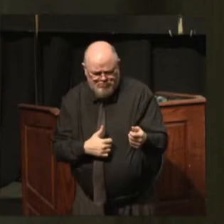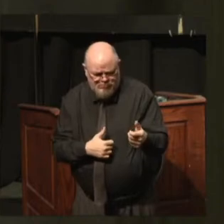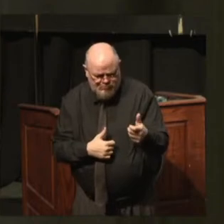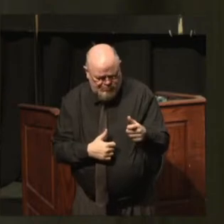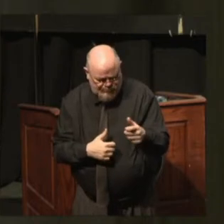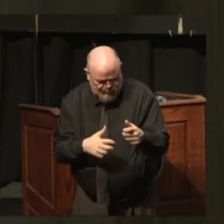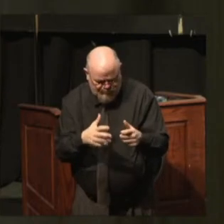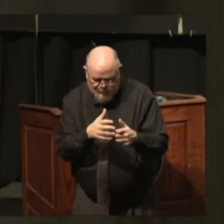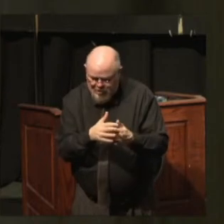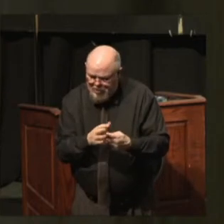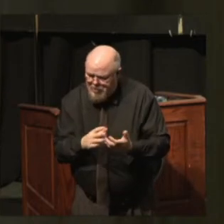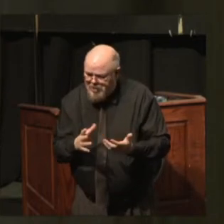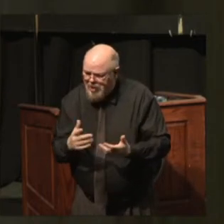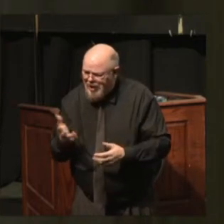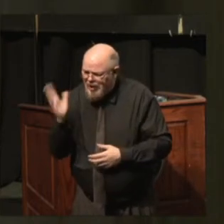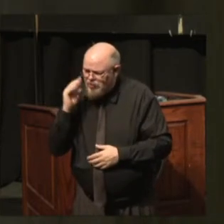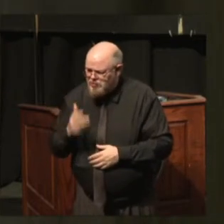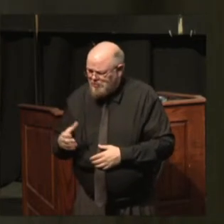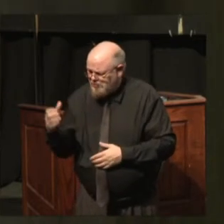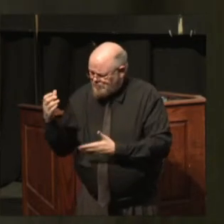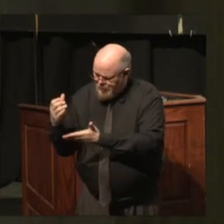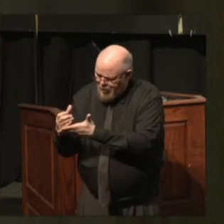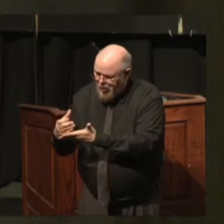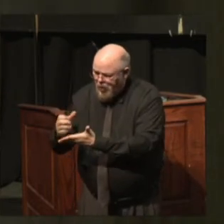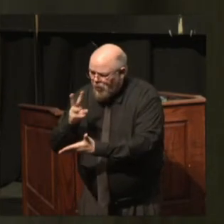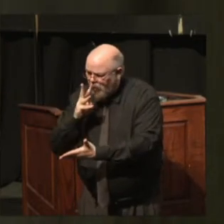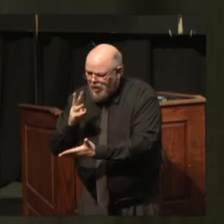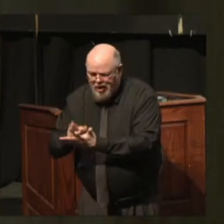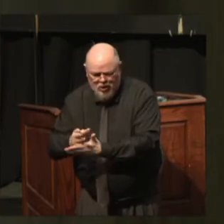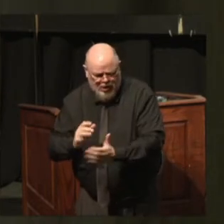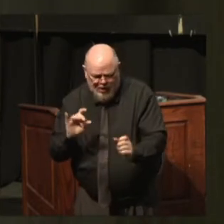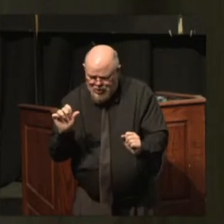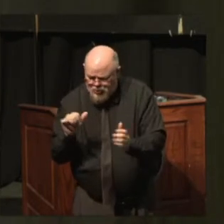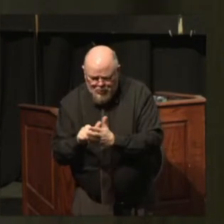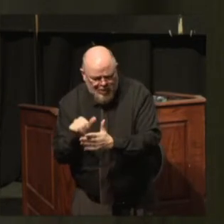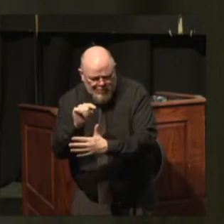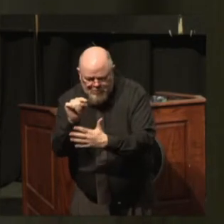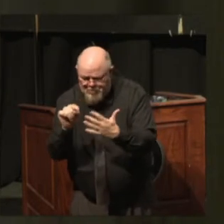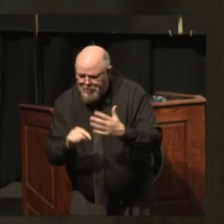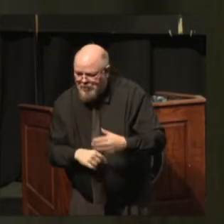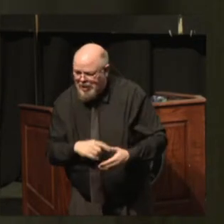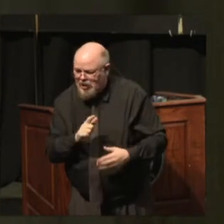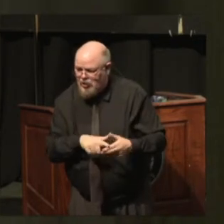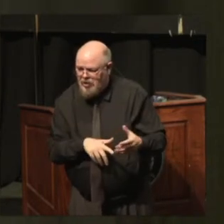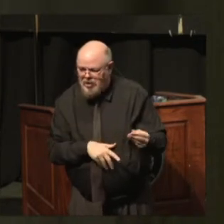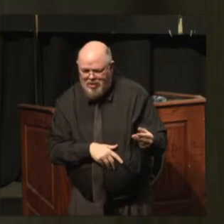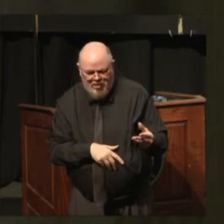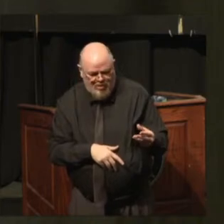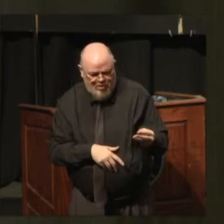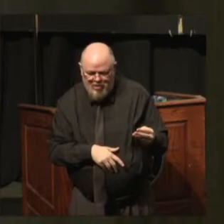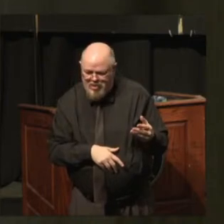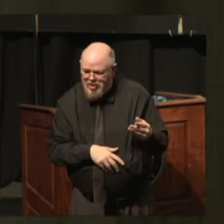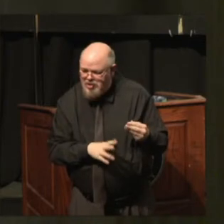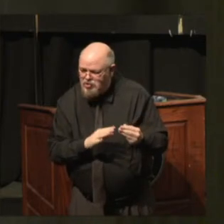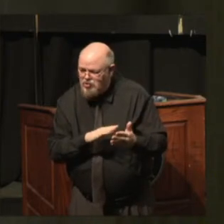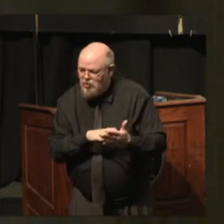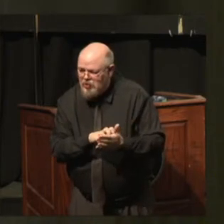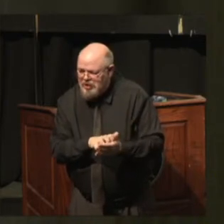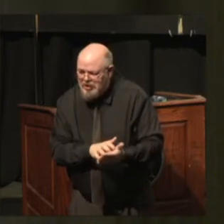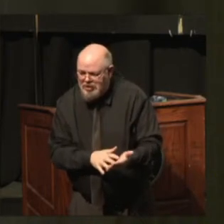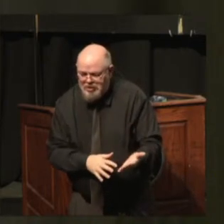hold a bottle of water. You saw me grab it. It's a little awkward, but I can do that, right? I can use my phone. It's over here. I can